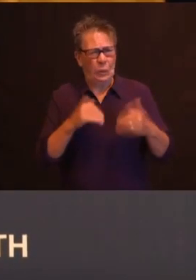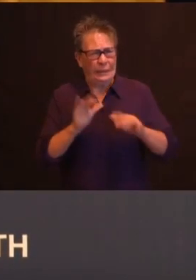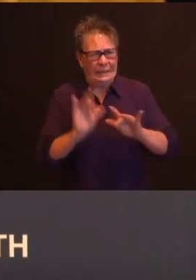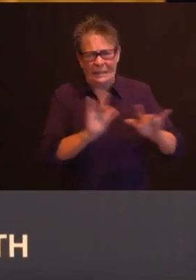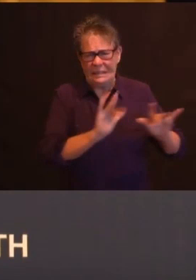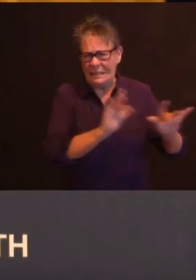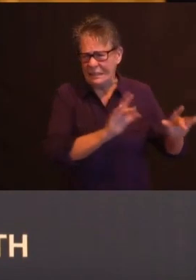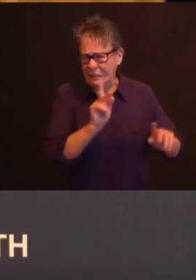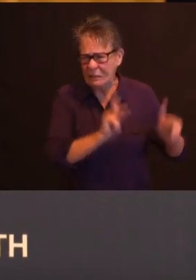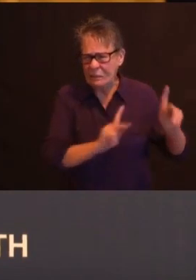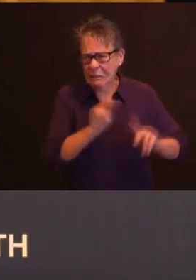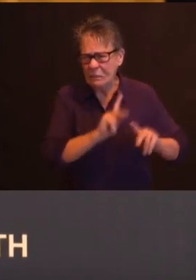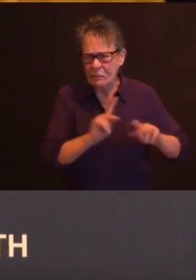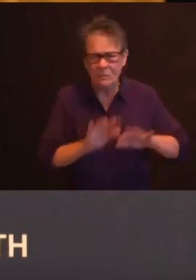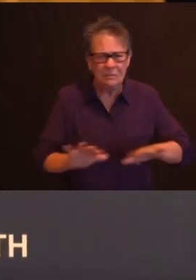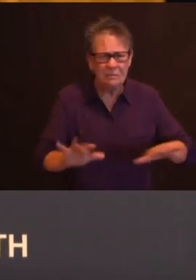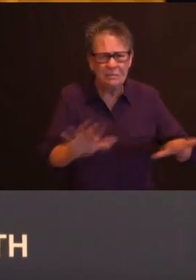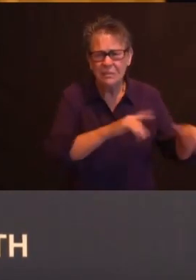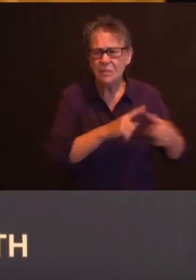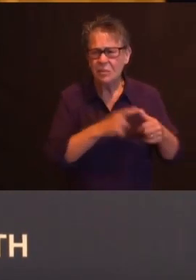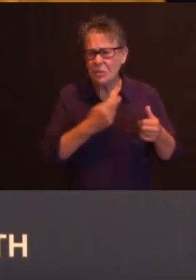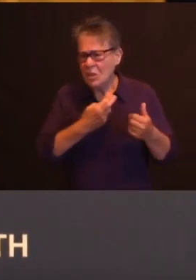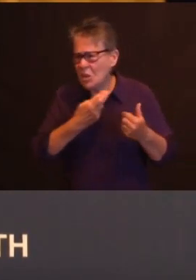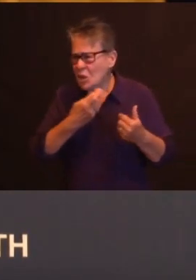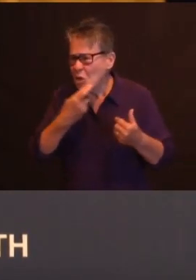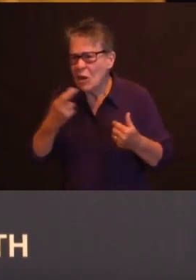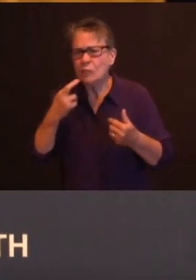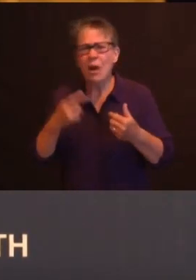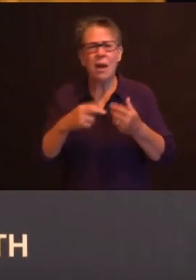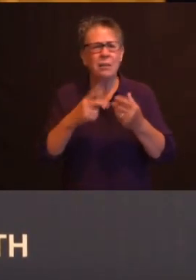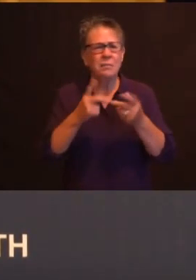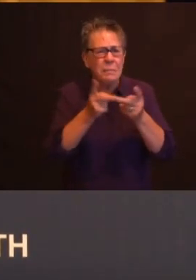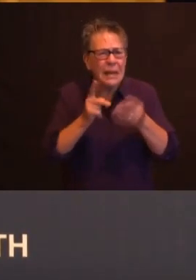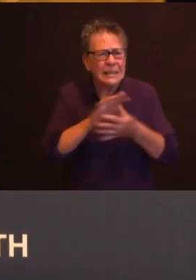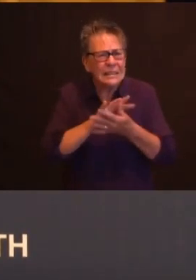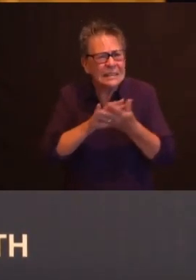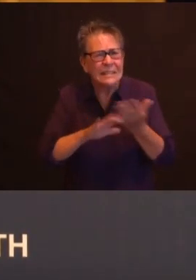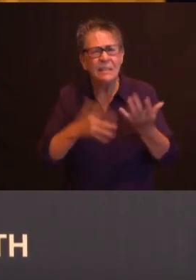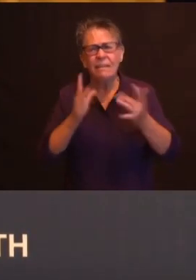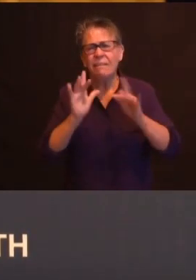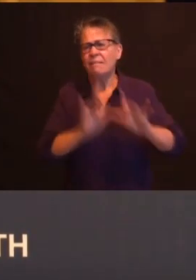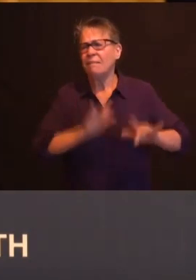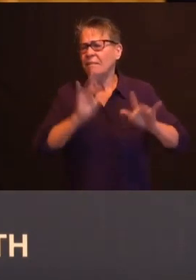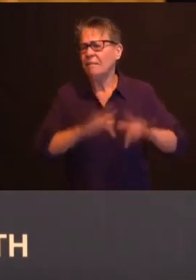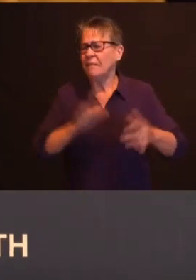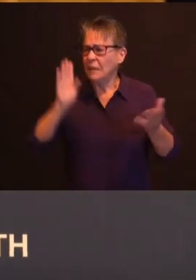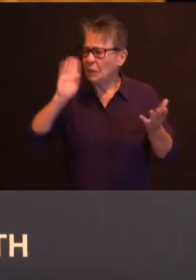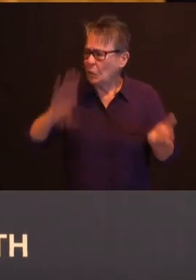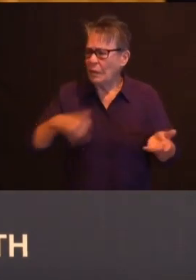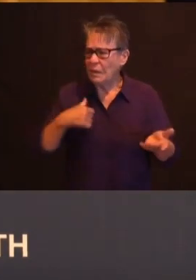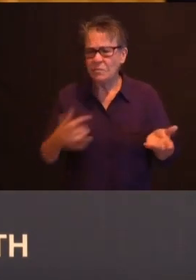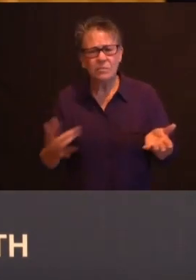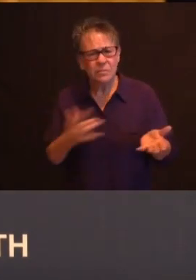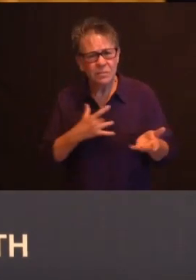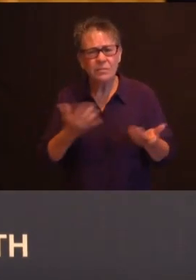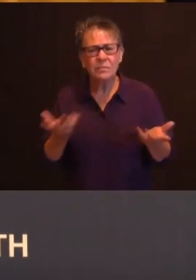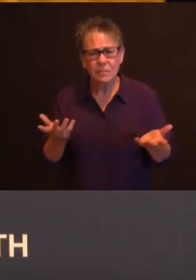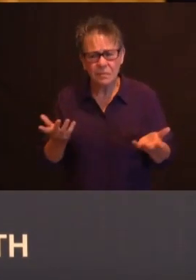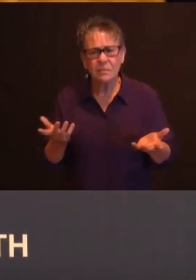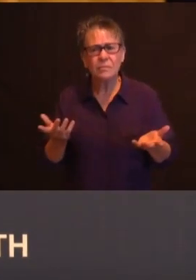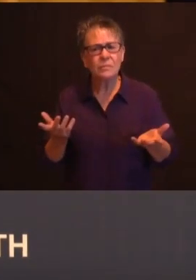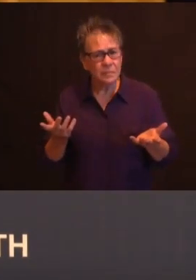but it's another opportunity to remind folks that we need direct federal cash assistance. And a very